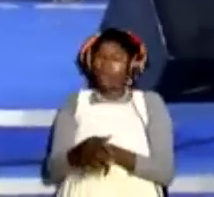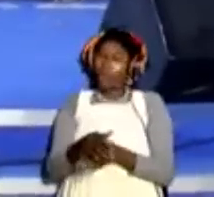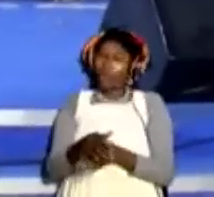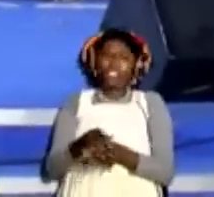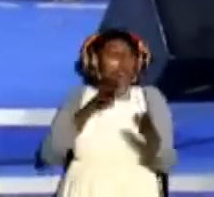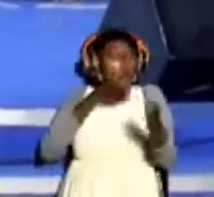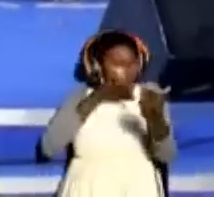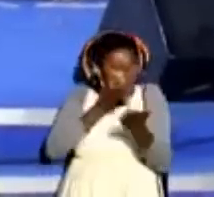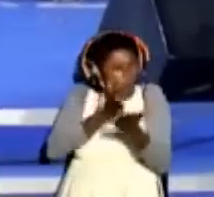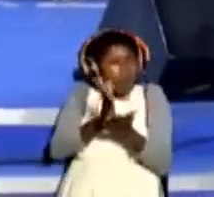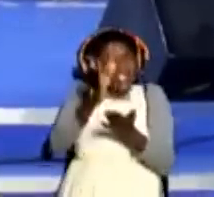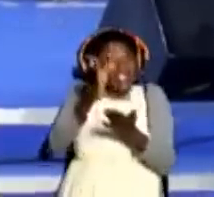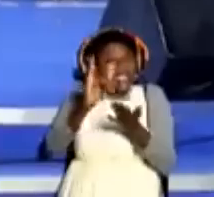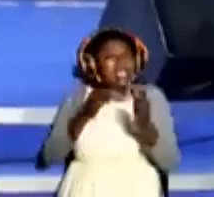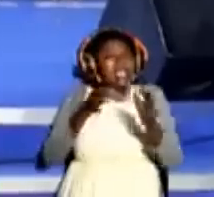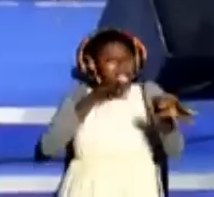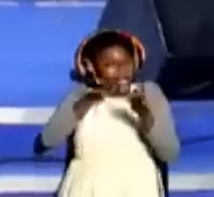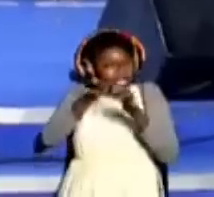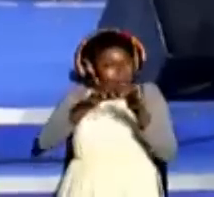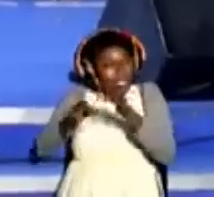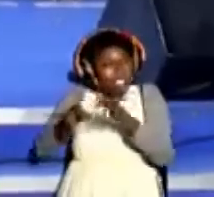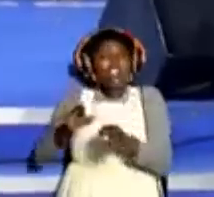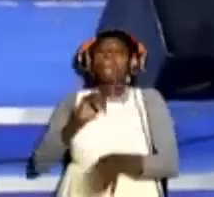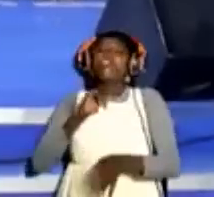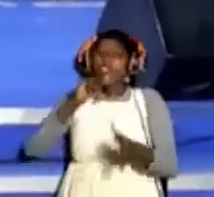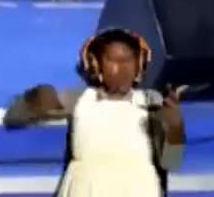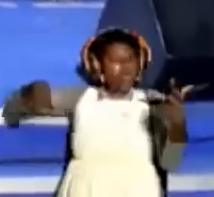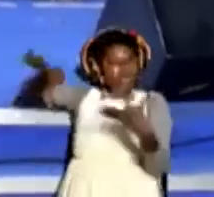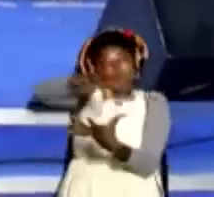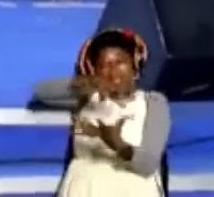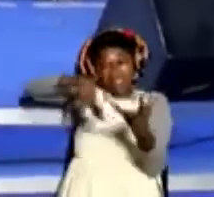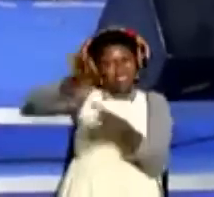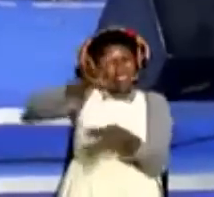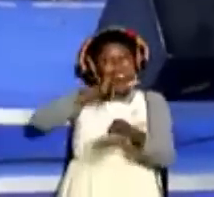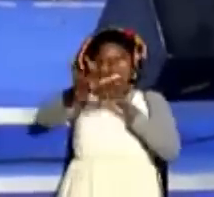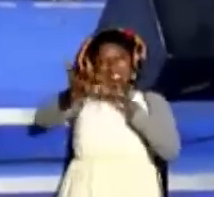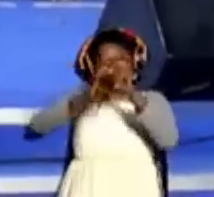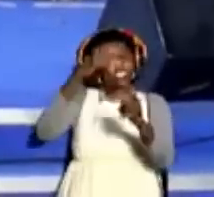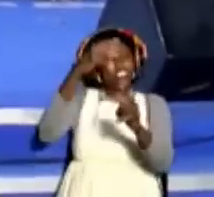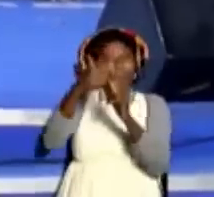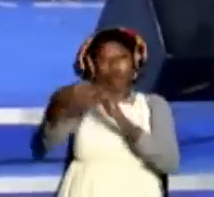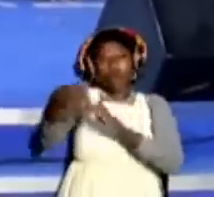God, correctly analyzing, not muddling up the word of God.